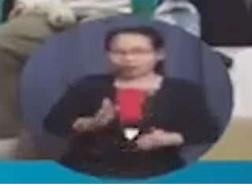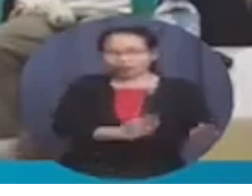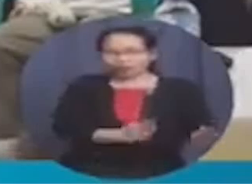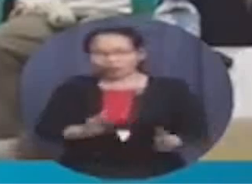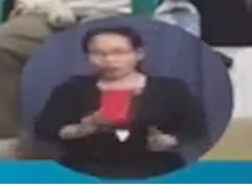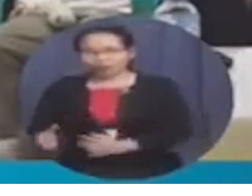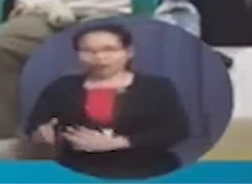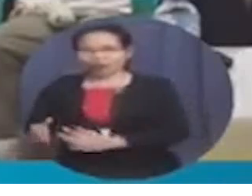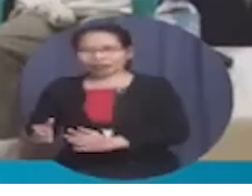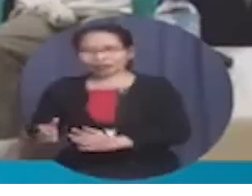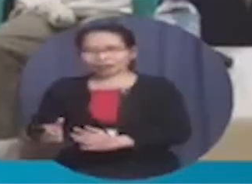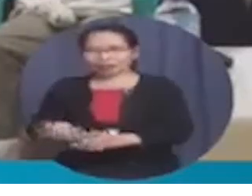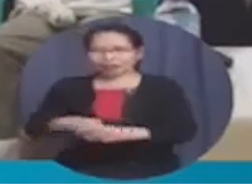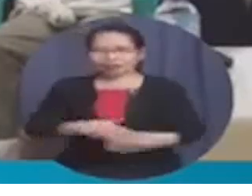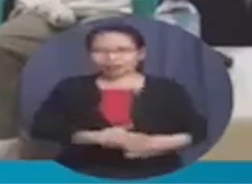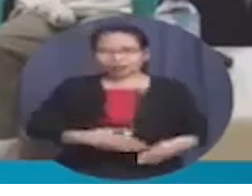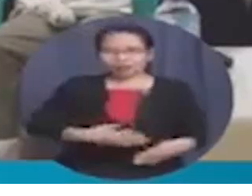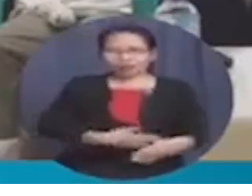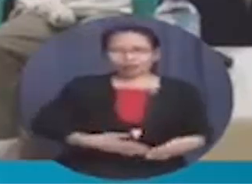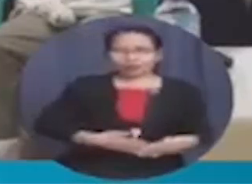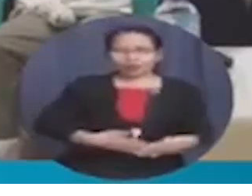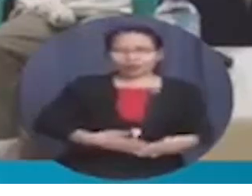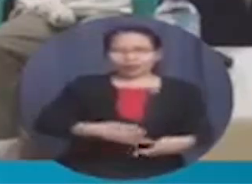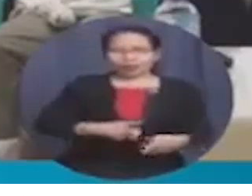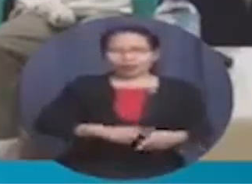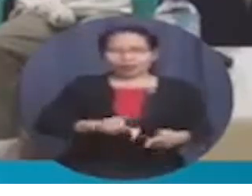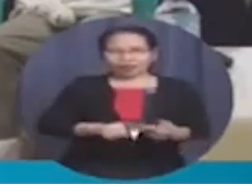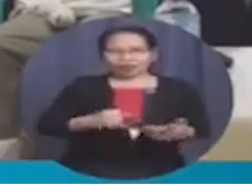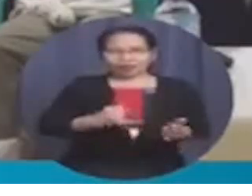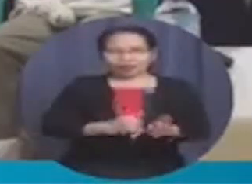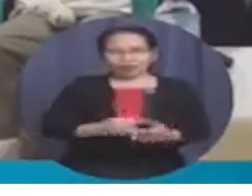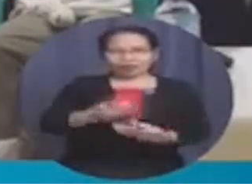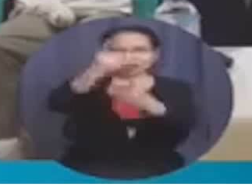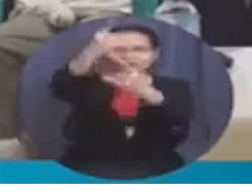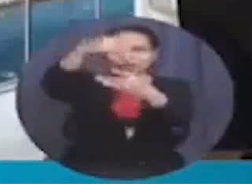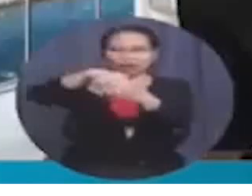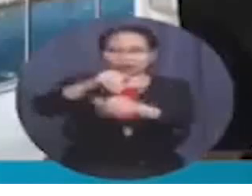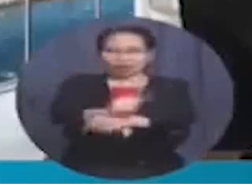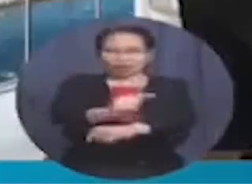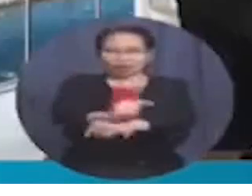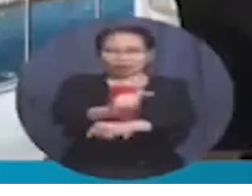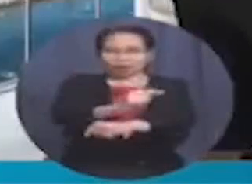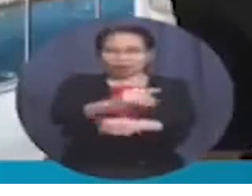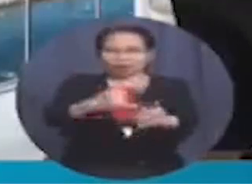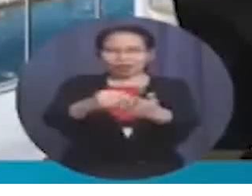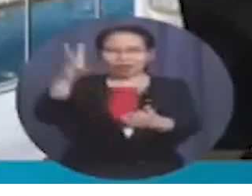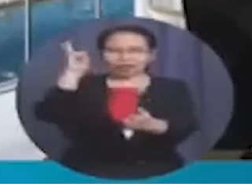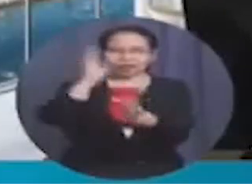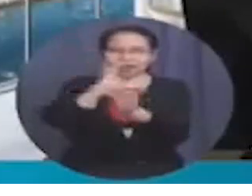prepared in the womb. Then it was dedicated in the temple. It